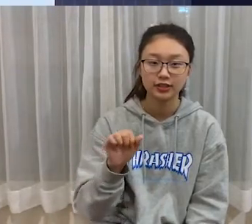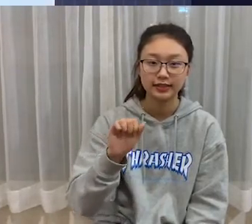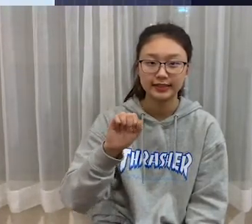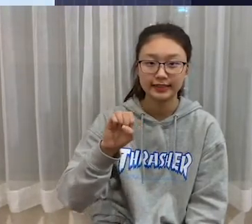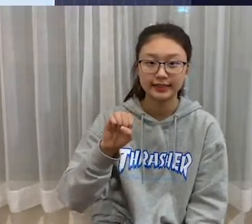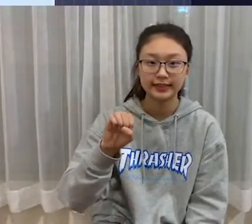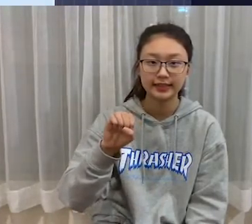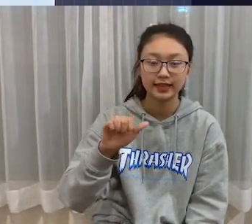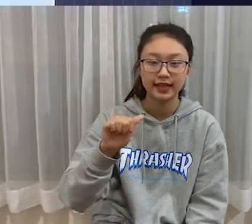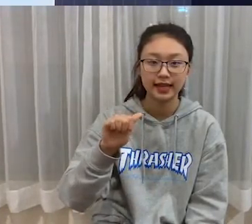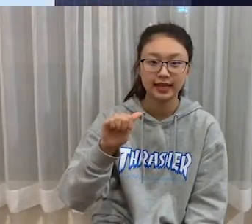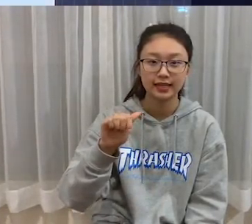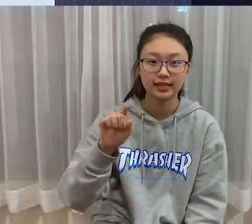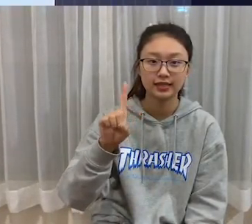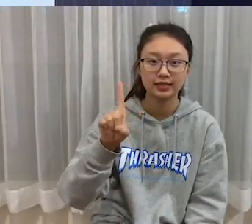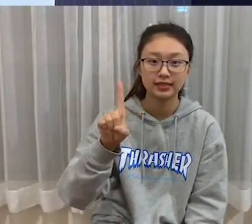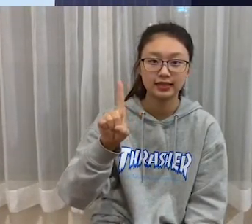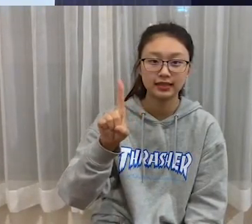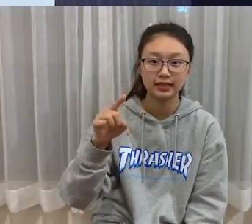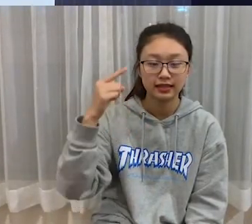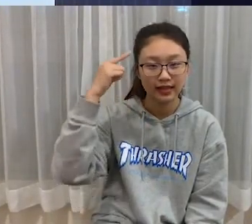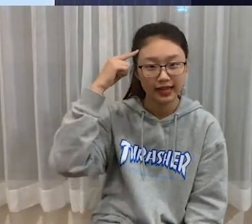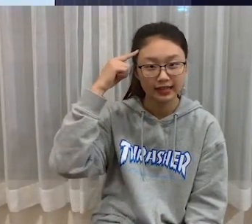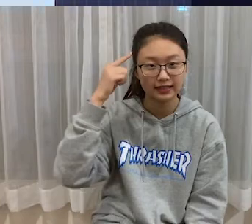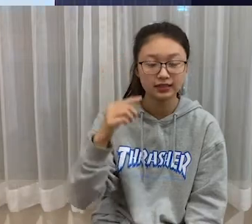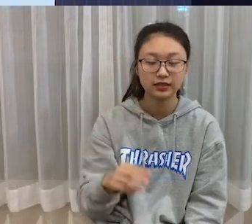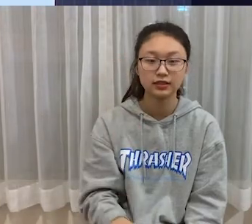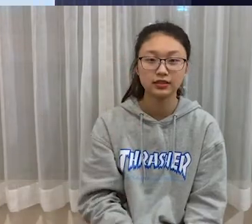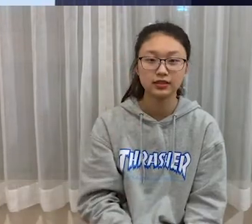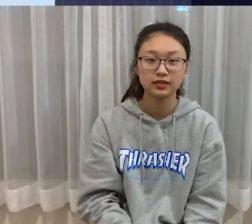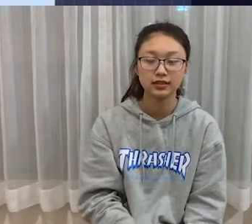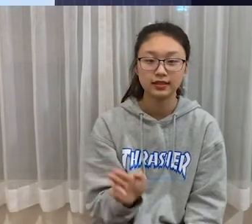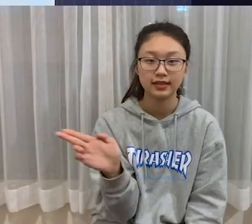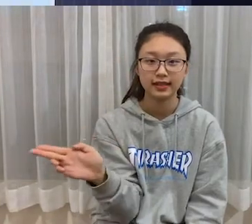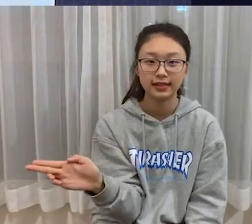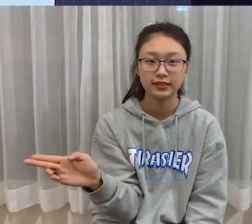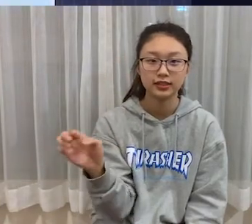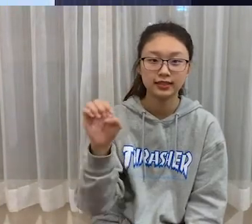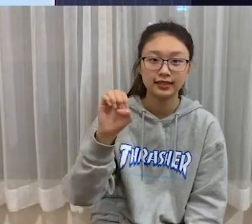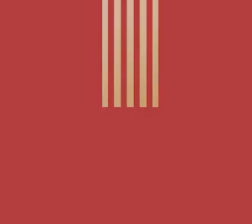And in some dialects, interestingly, can be used to mean the last.